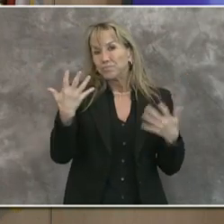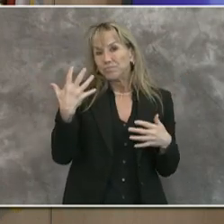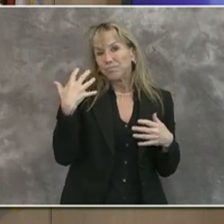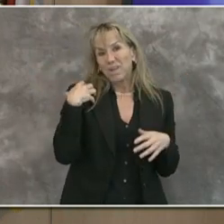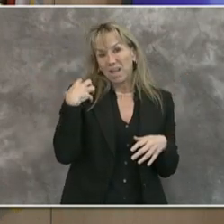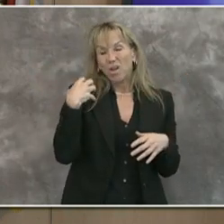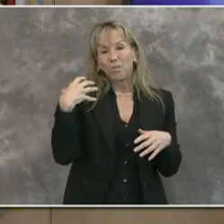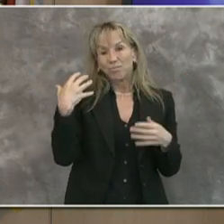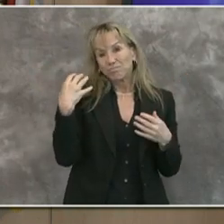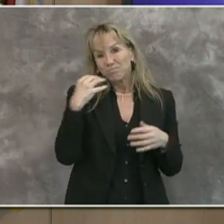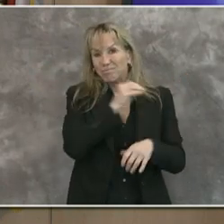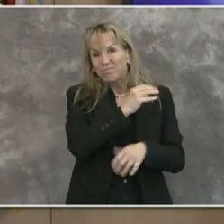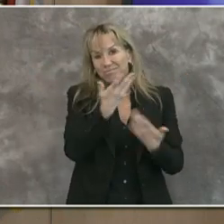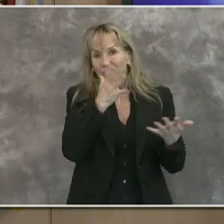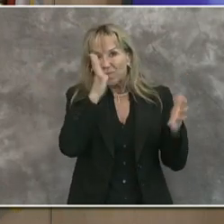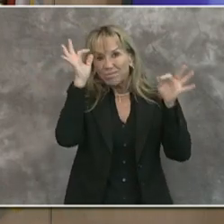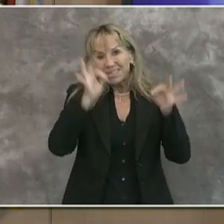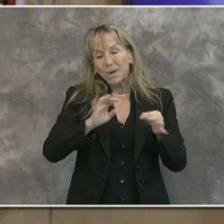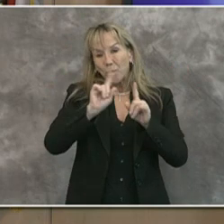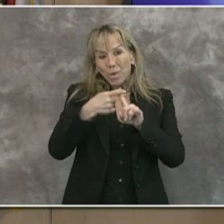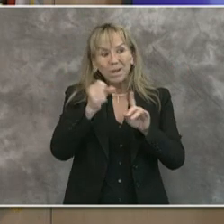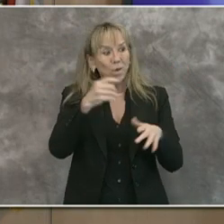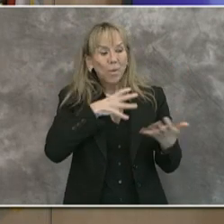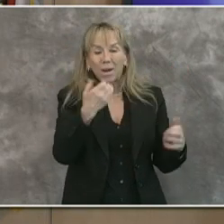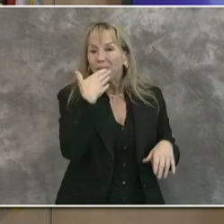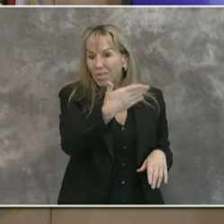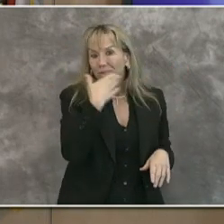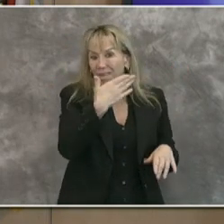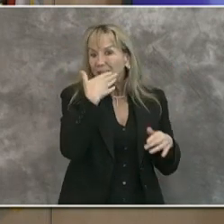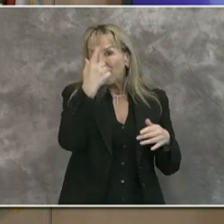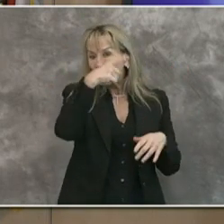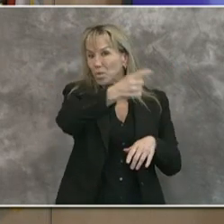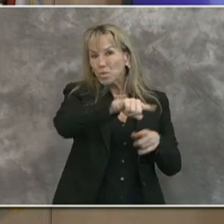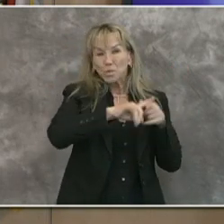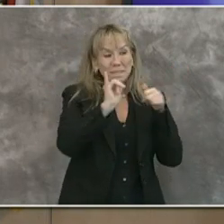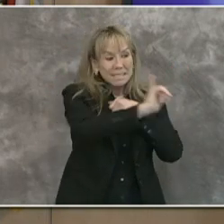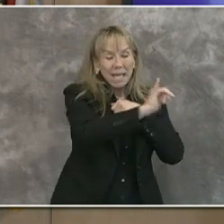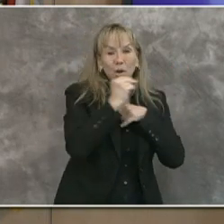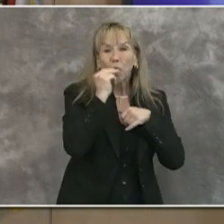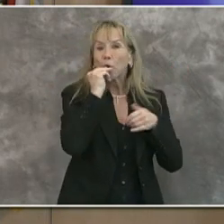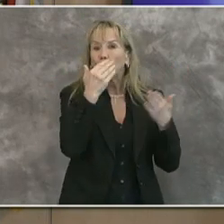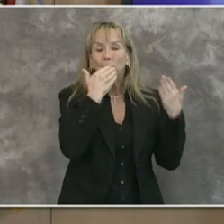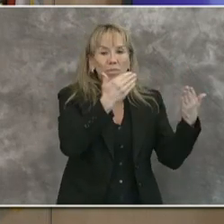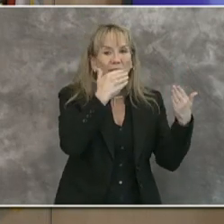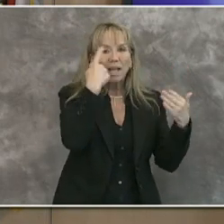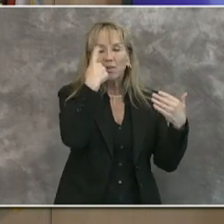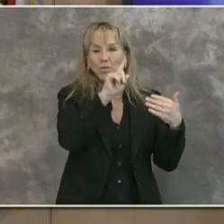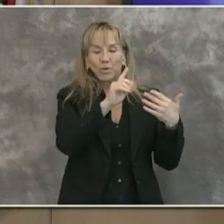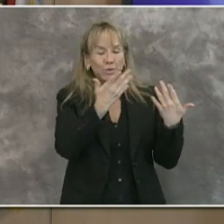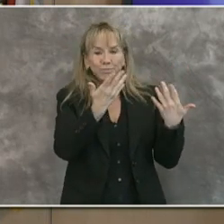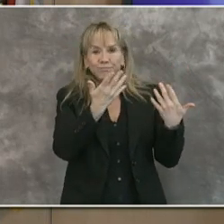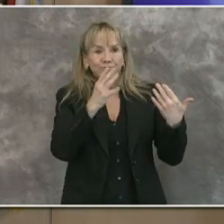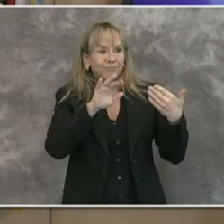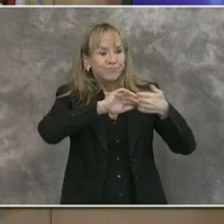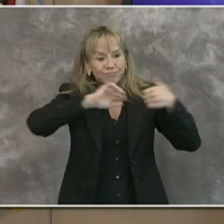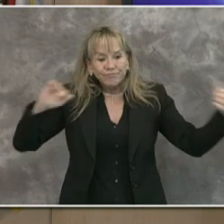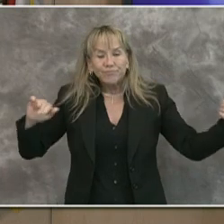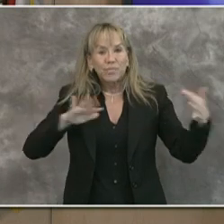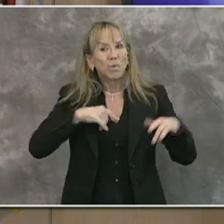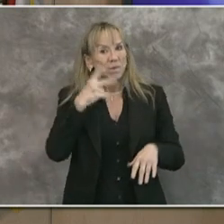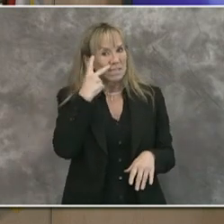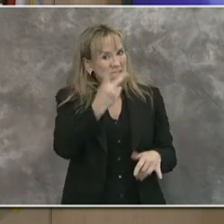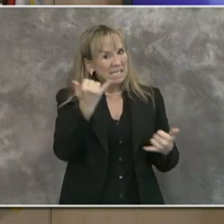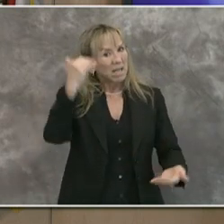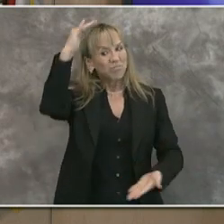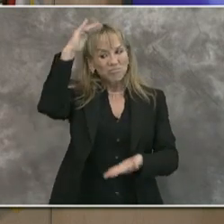Thanks to San Diegans' attention to stay-at-home orders, thanks to the tremendous community collaboration and support we've seen, we have slowed the spread. Our hospital systems